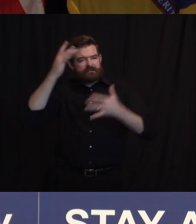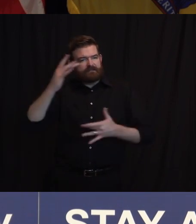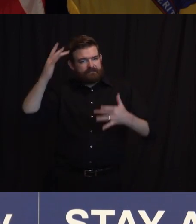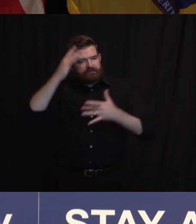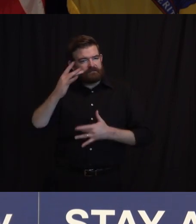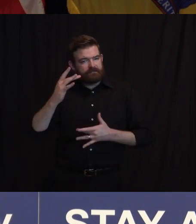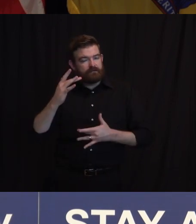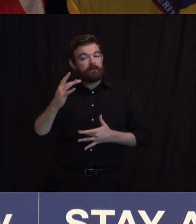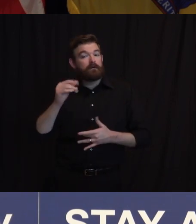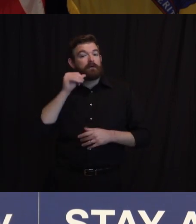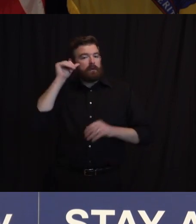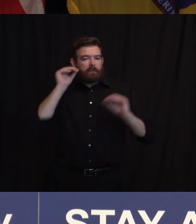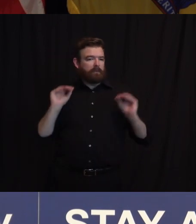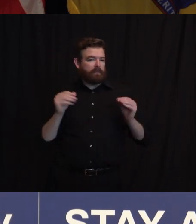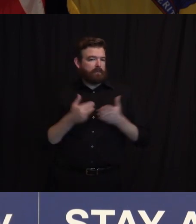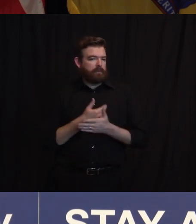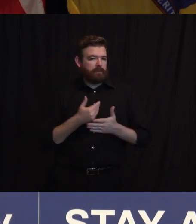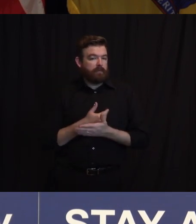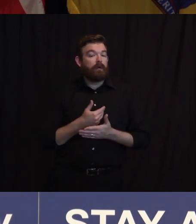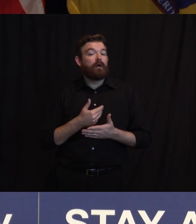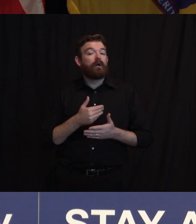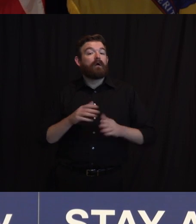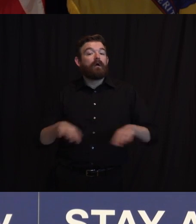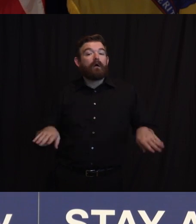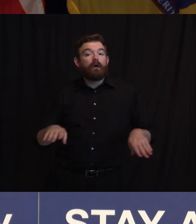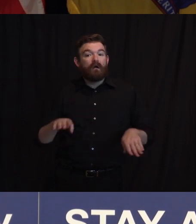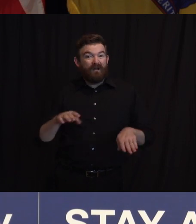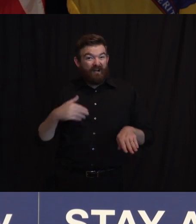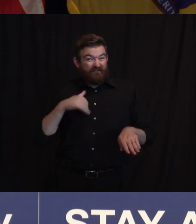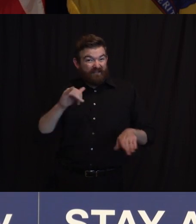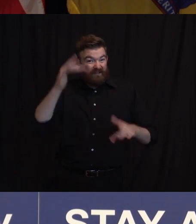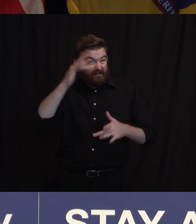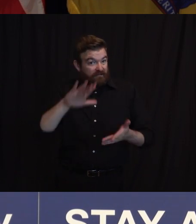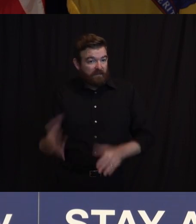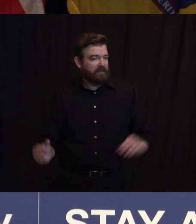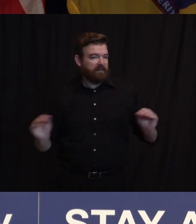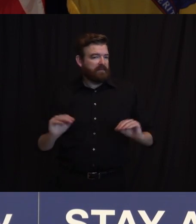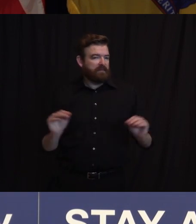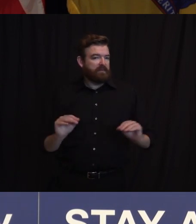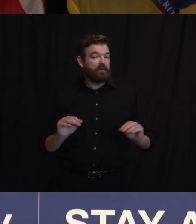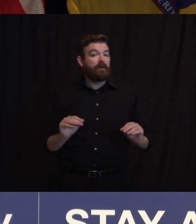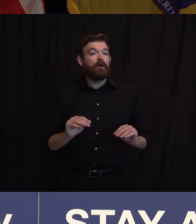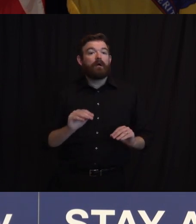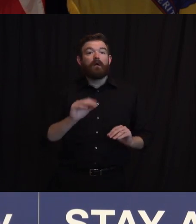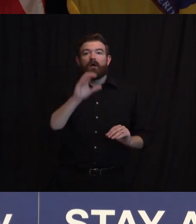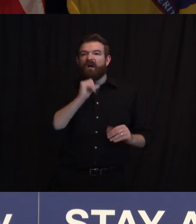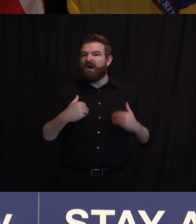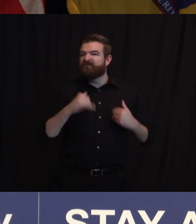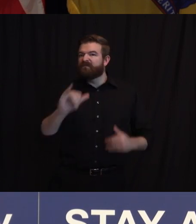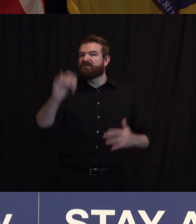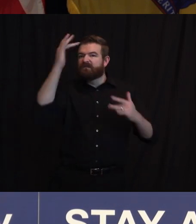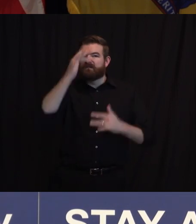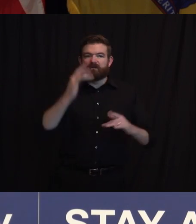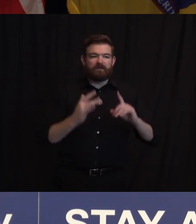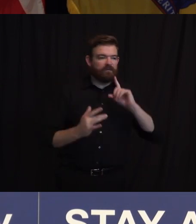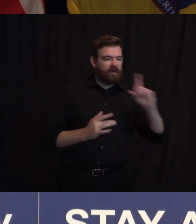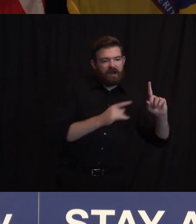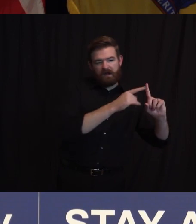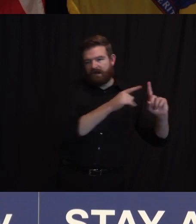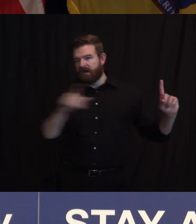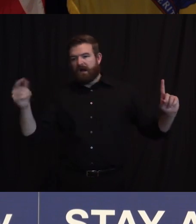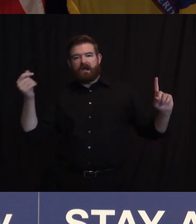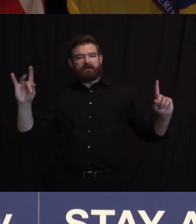no deaths reported. The ages of the children range from 1 to 18. 18